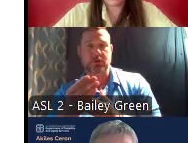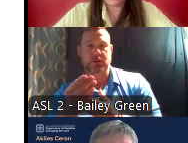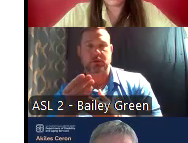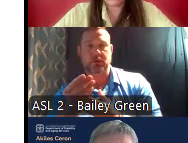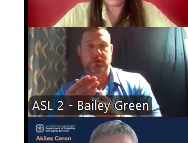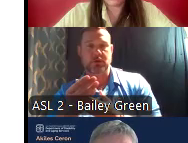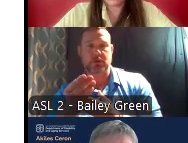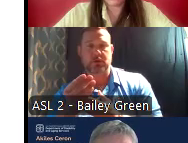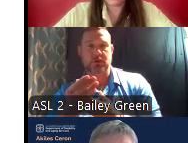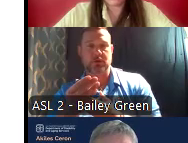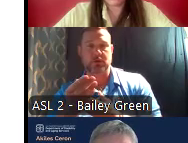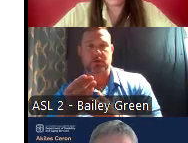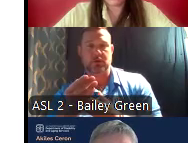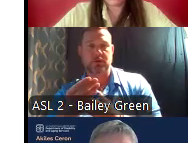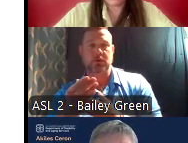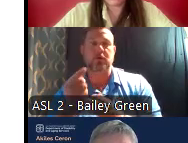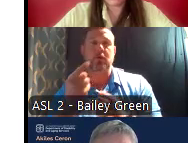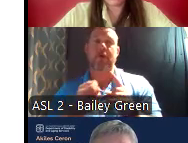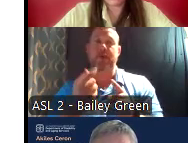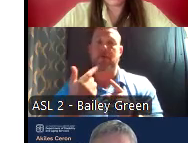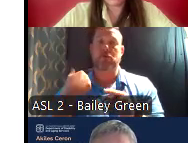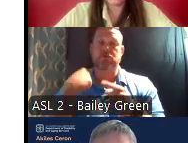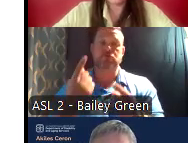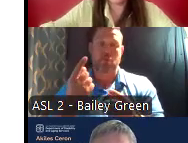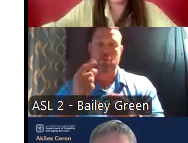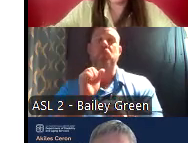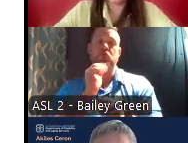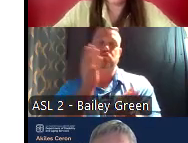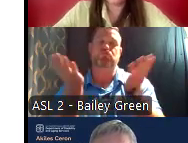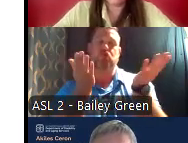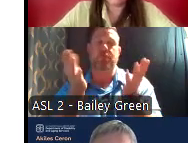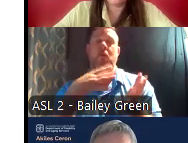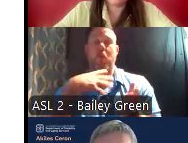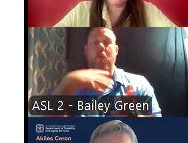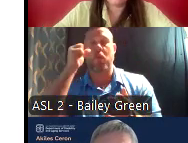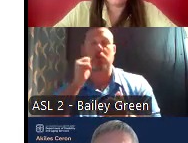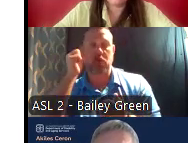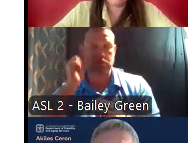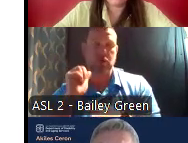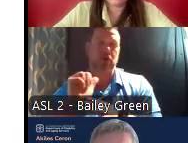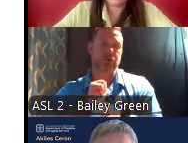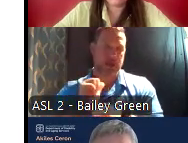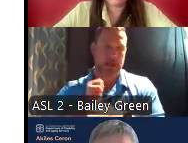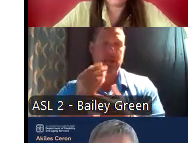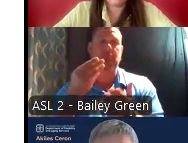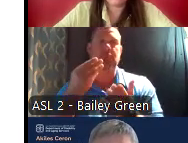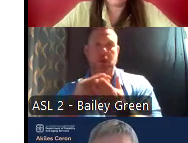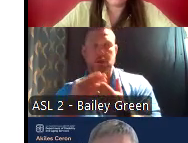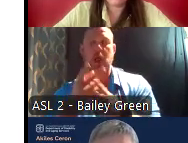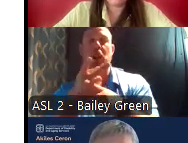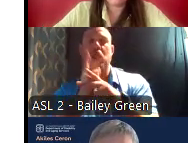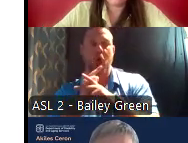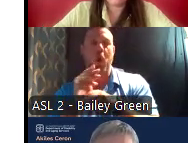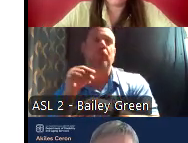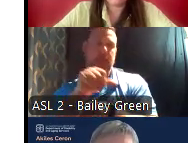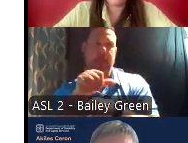And then finally, supporting legal services organizations who serve older adults with training, funding, and loan repayment programs.